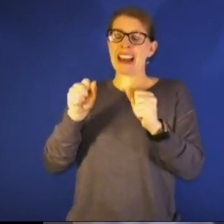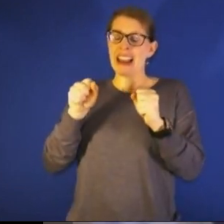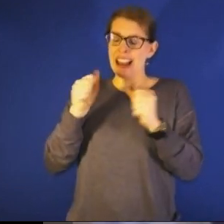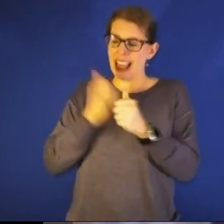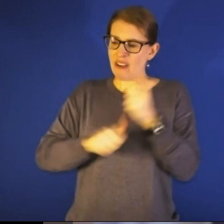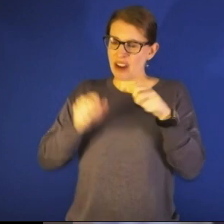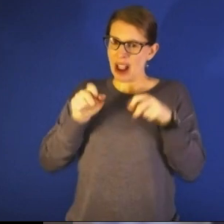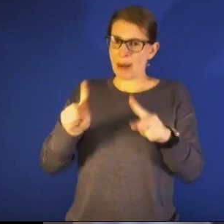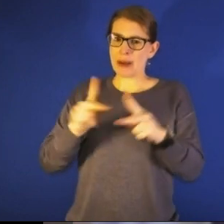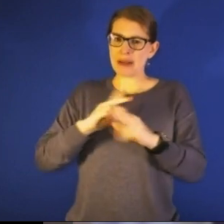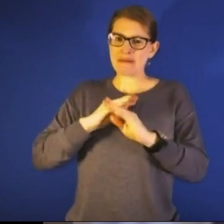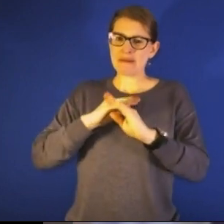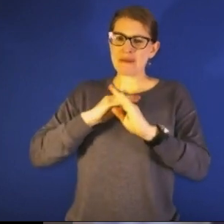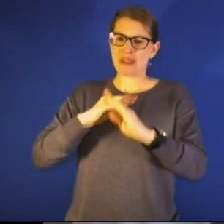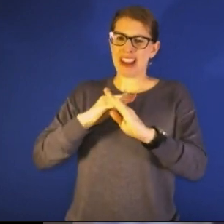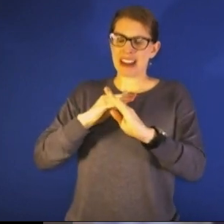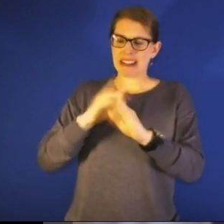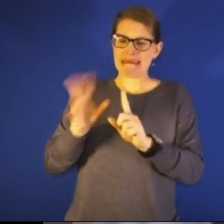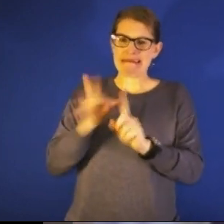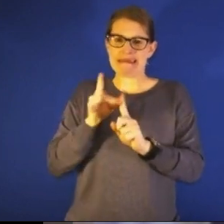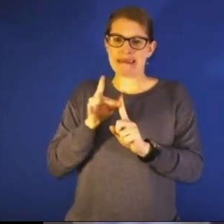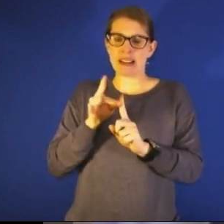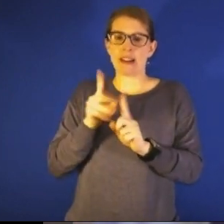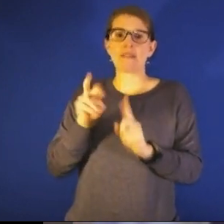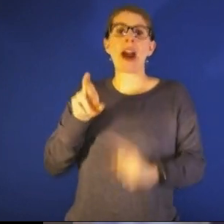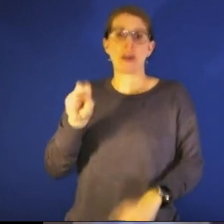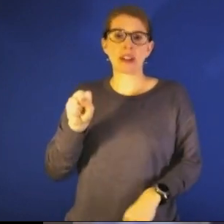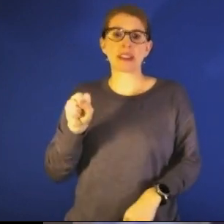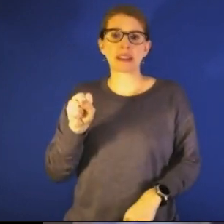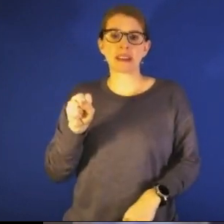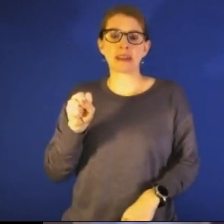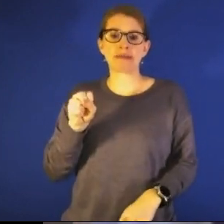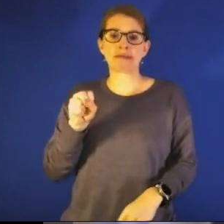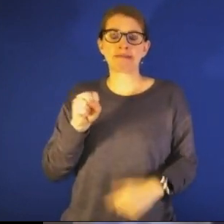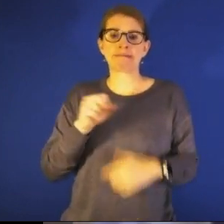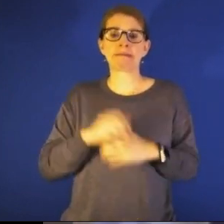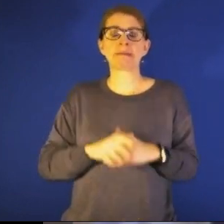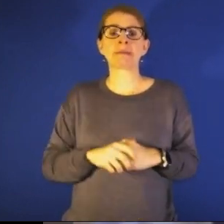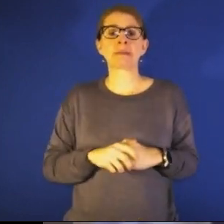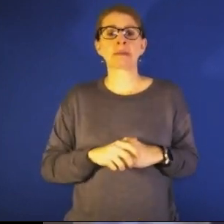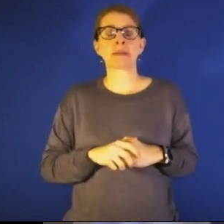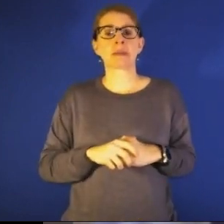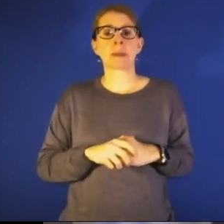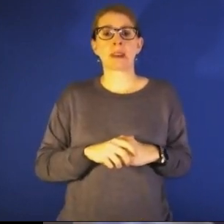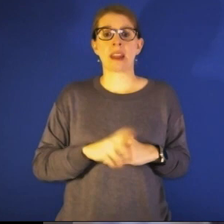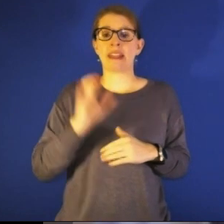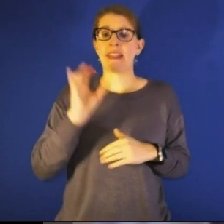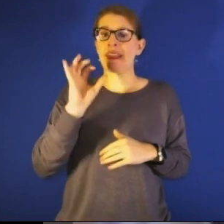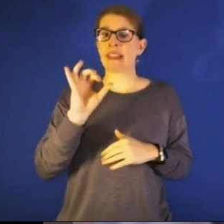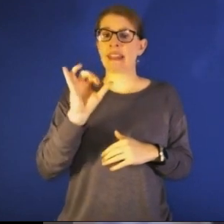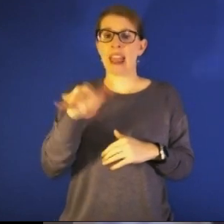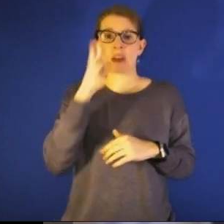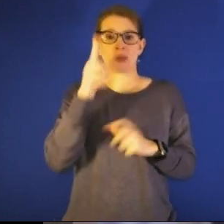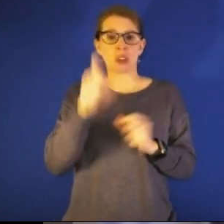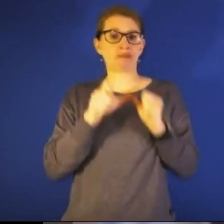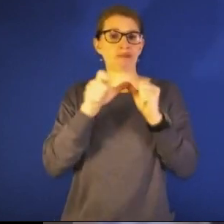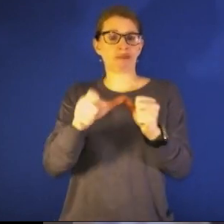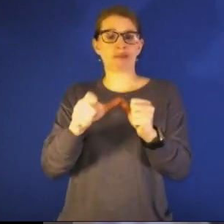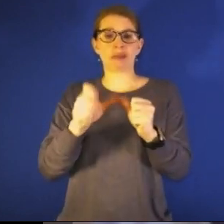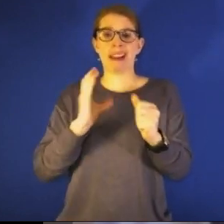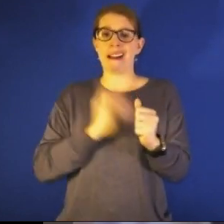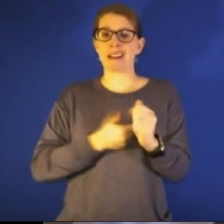opportunity to prevent the contraction of this virus. And that will remain, have to remain our